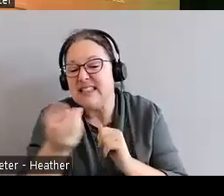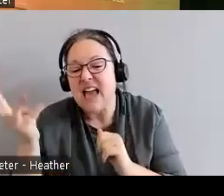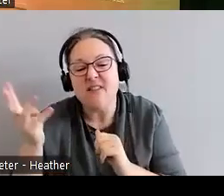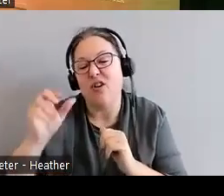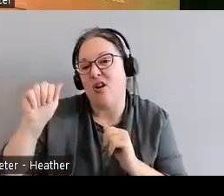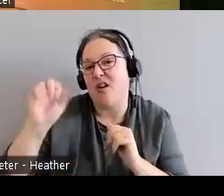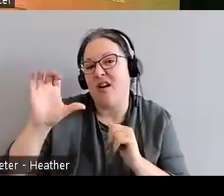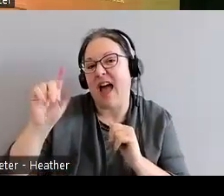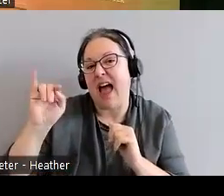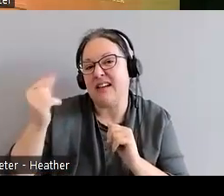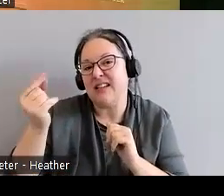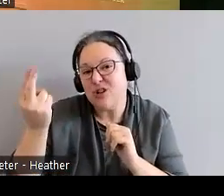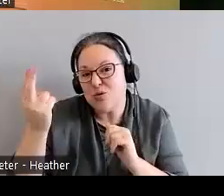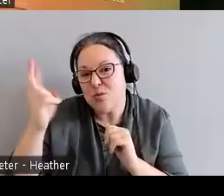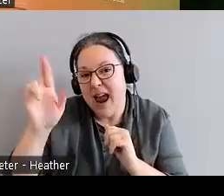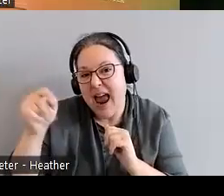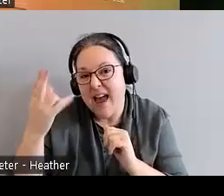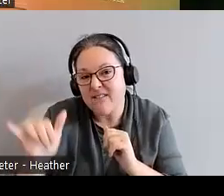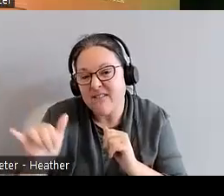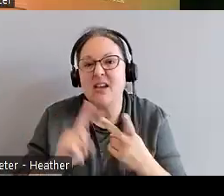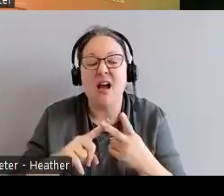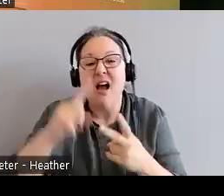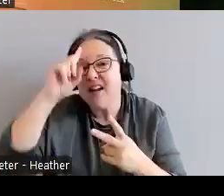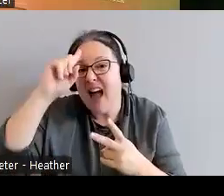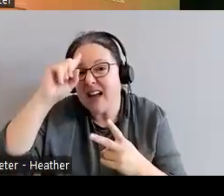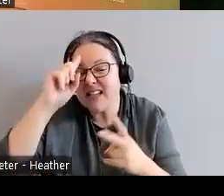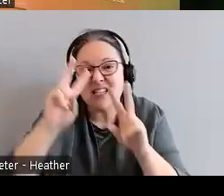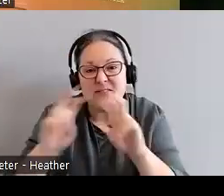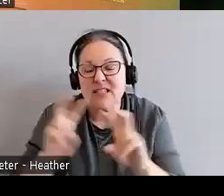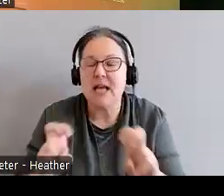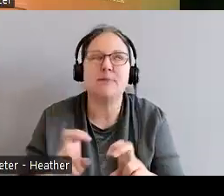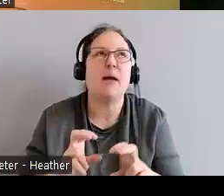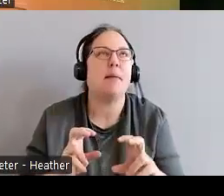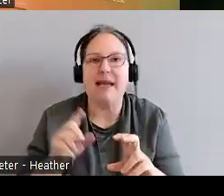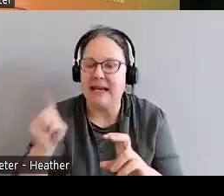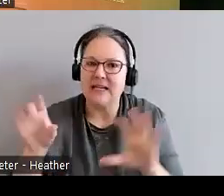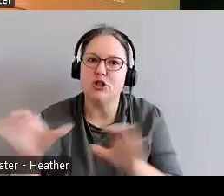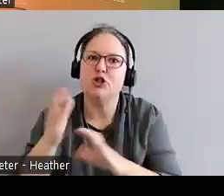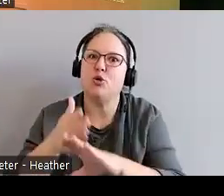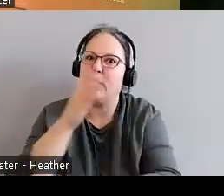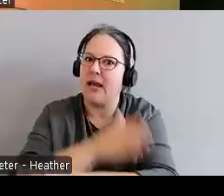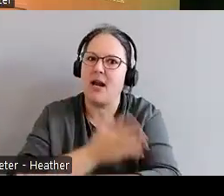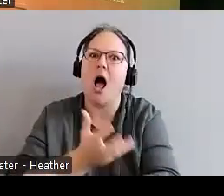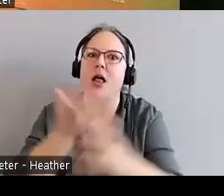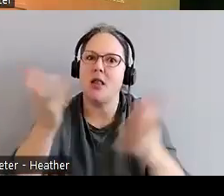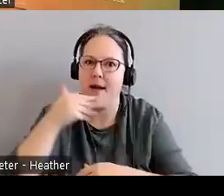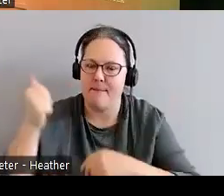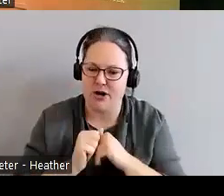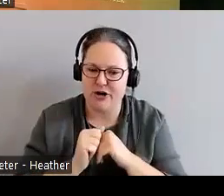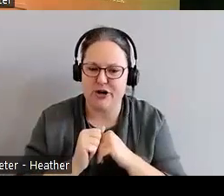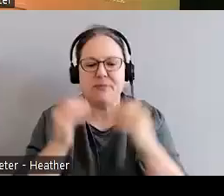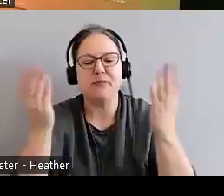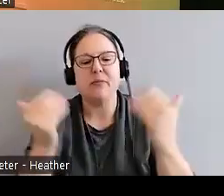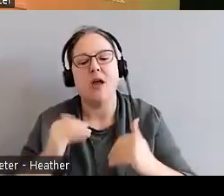and cognitive assessment. And certainly he does a lot better than I've ever done. And Joy Choi, who also worked on some of